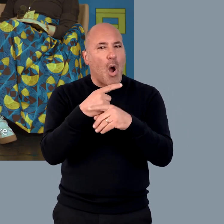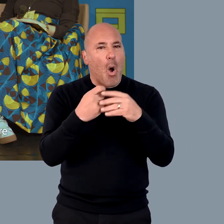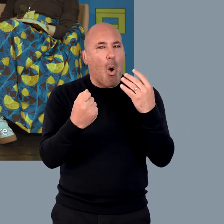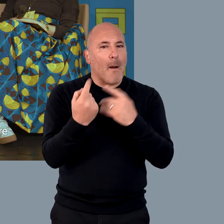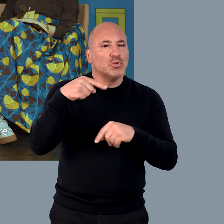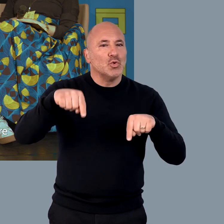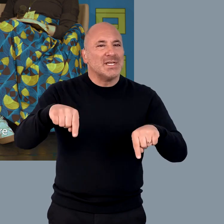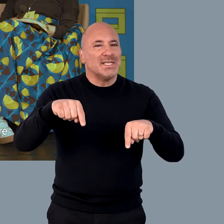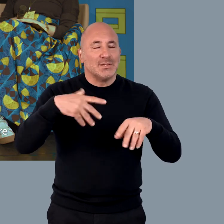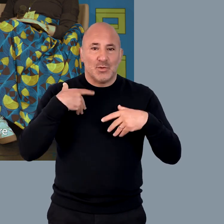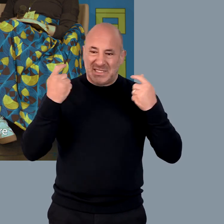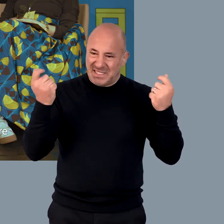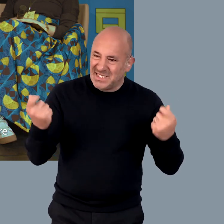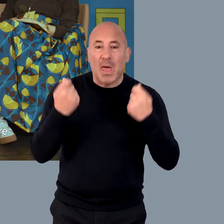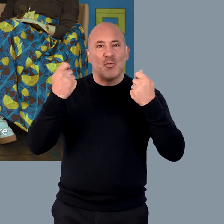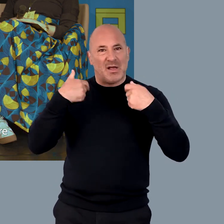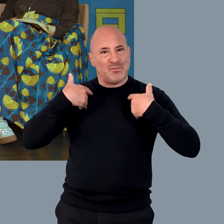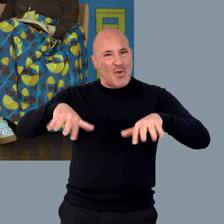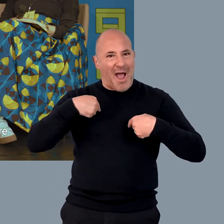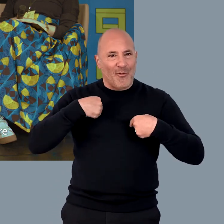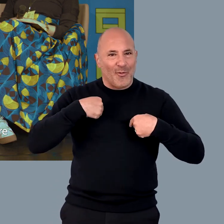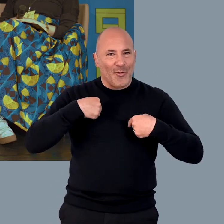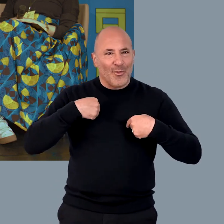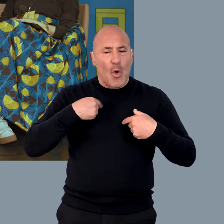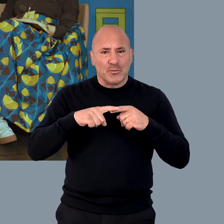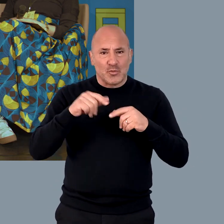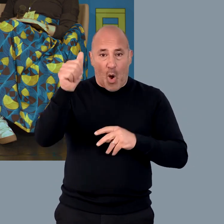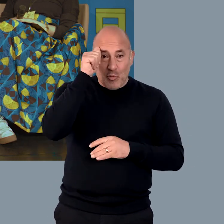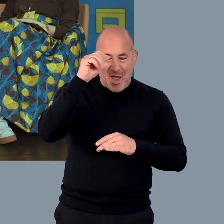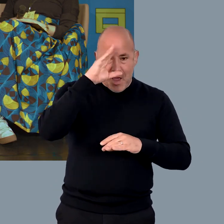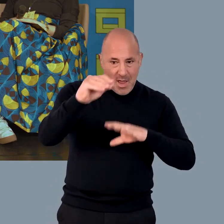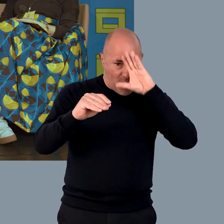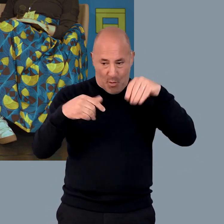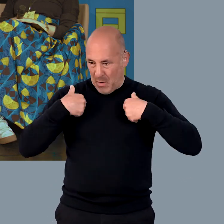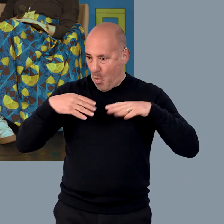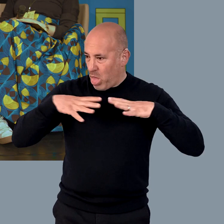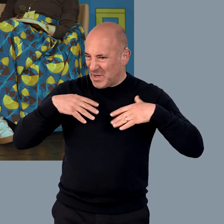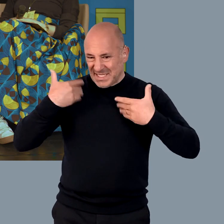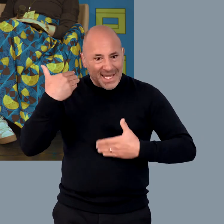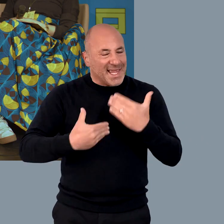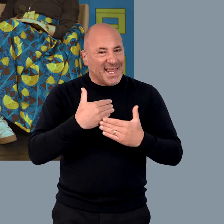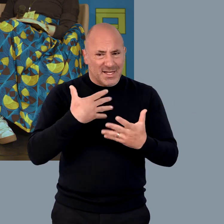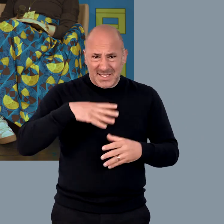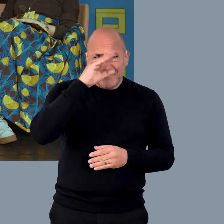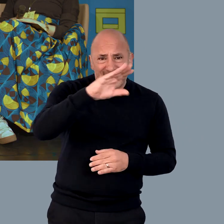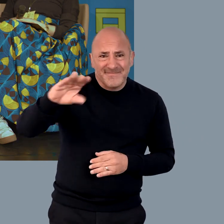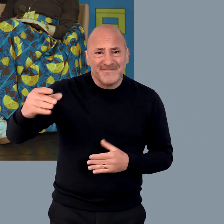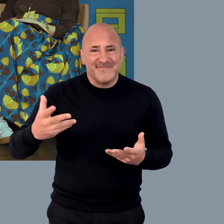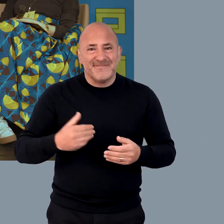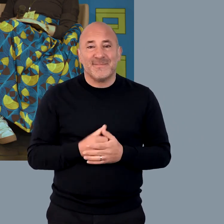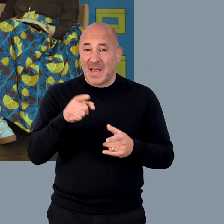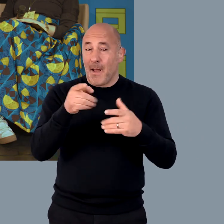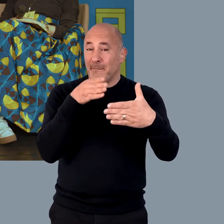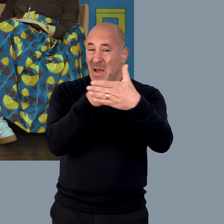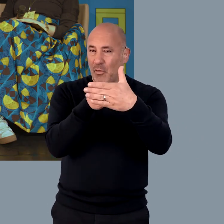And so we have a missed opportunity there for celebrating something great and for building the awareness that we are already acting. Because